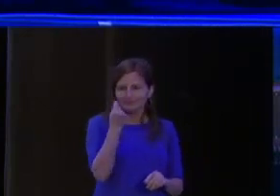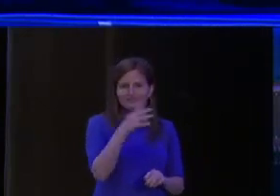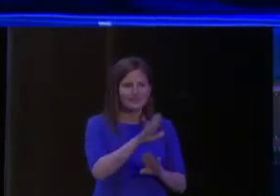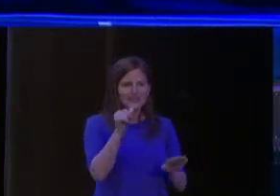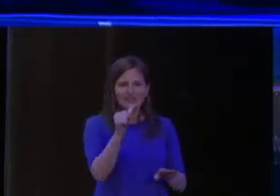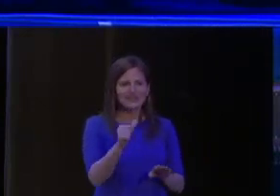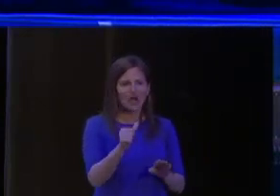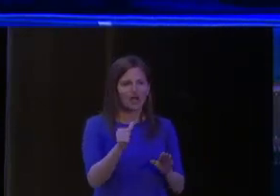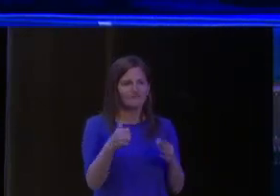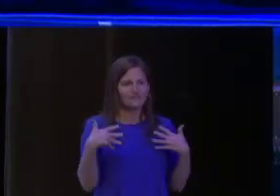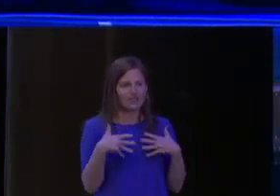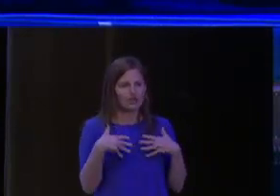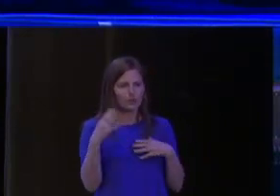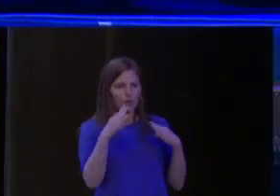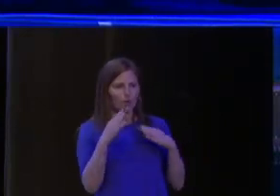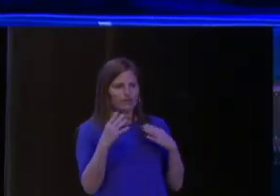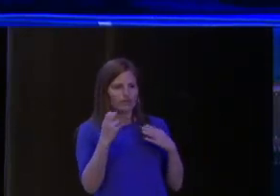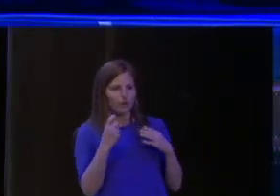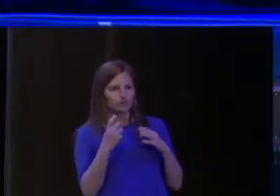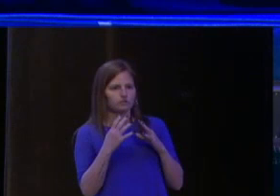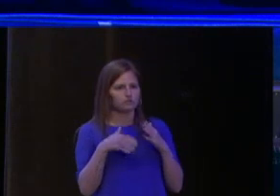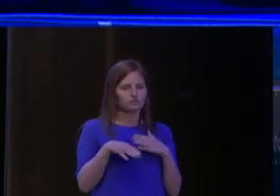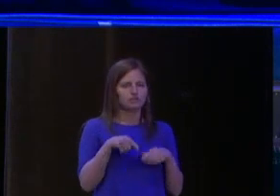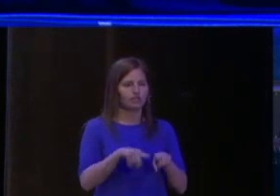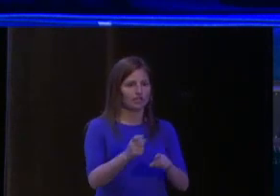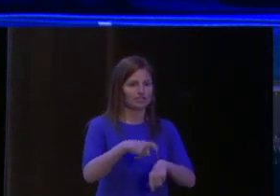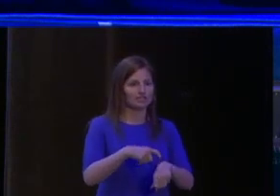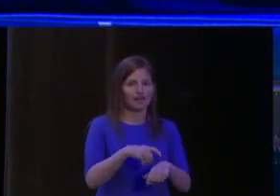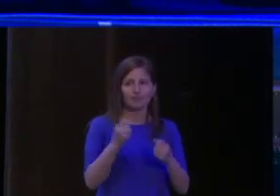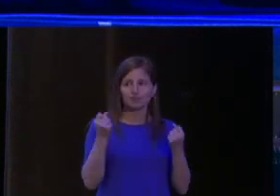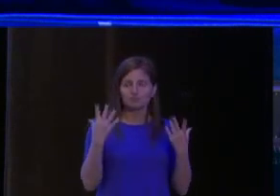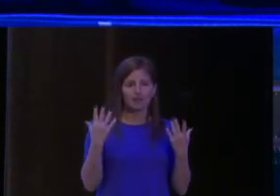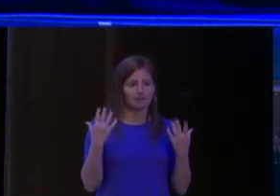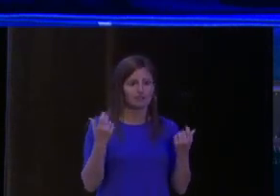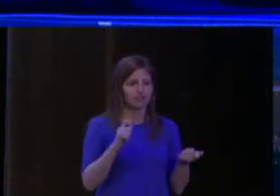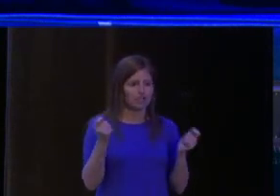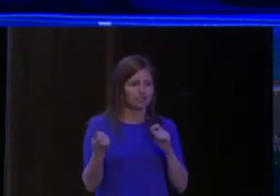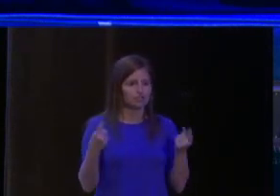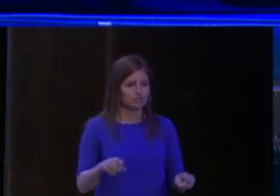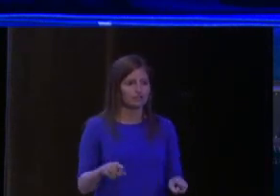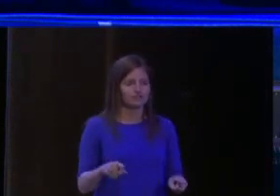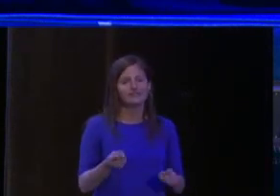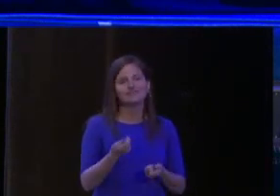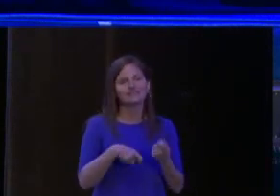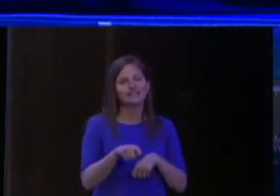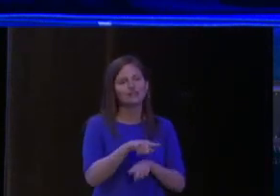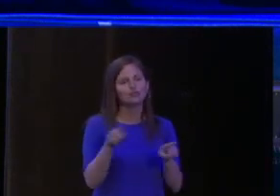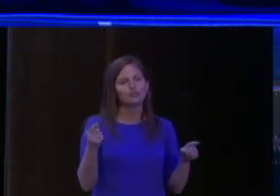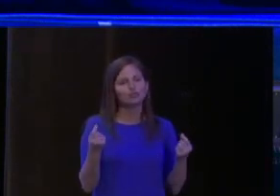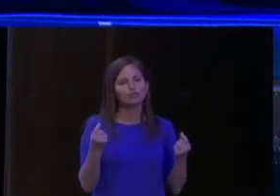not caving into fear and worry and doubt during a time in which there's so much upheaval happening. Instead,